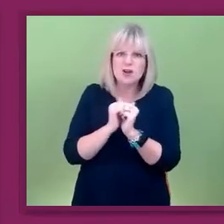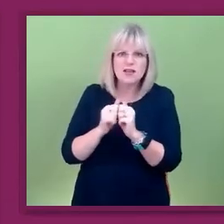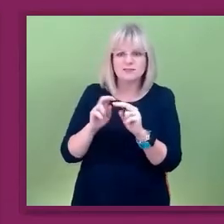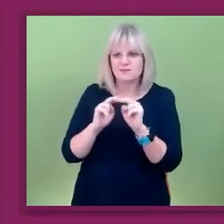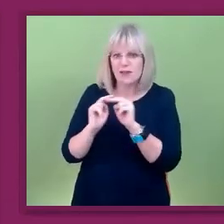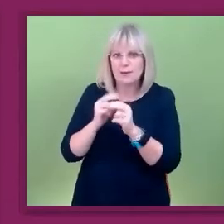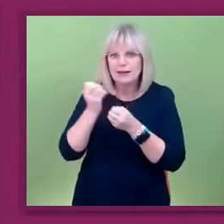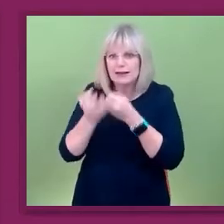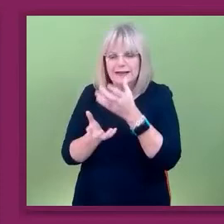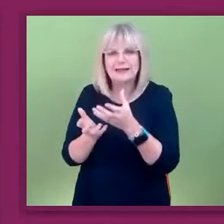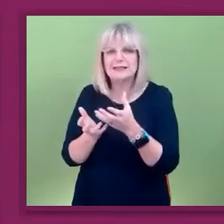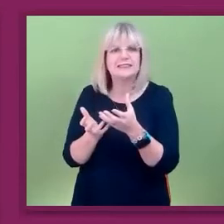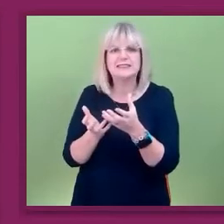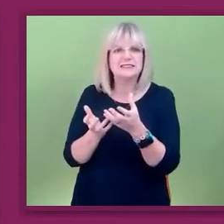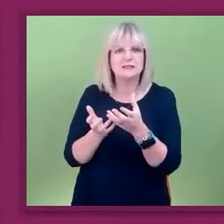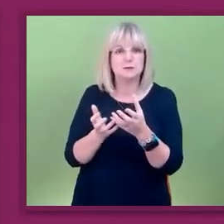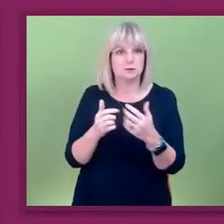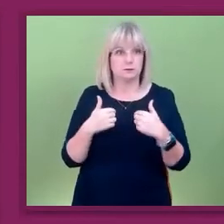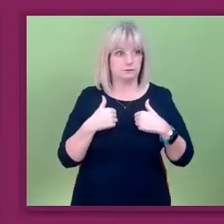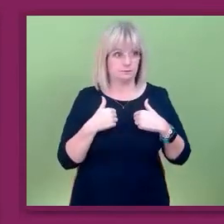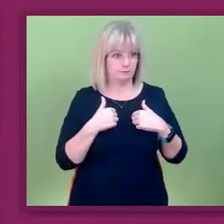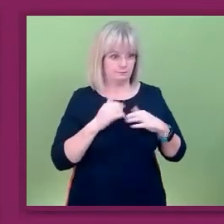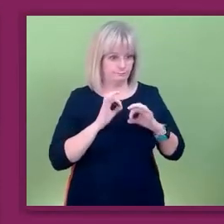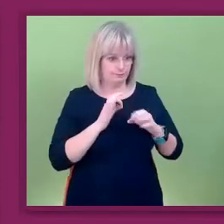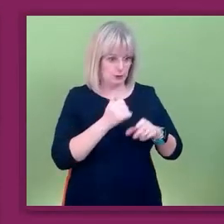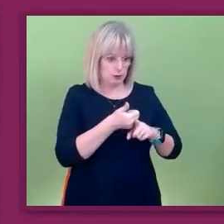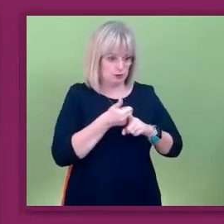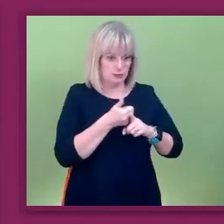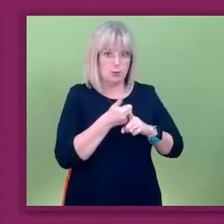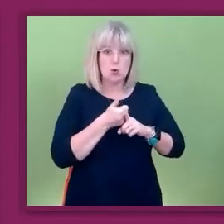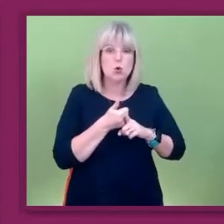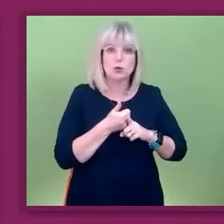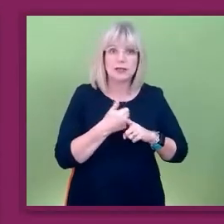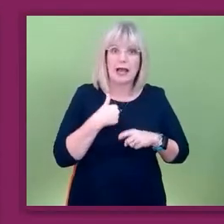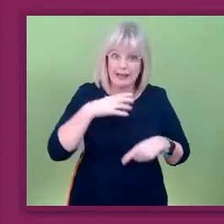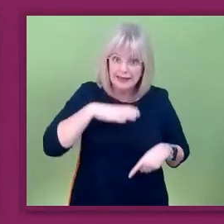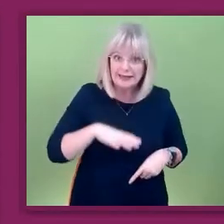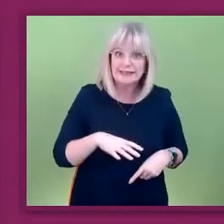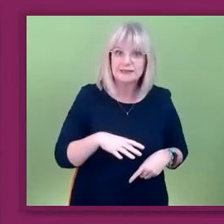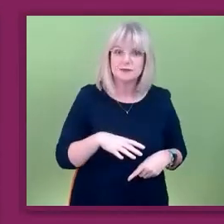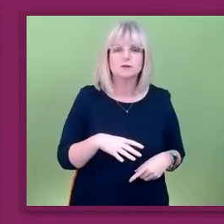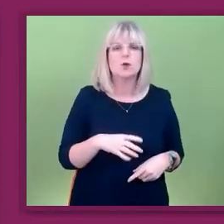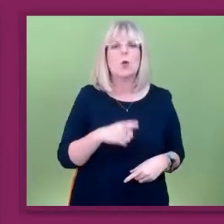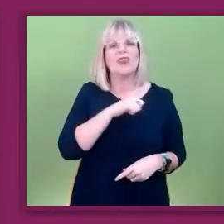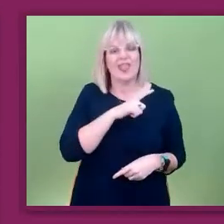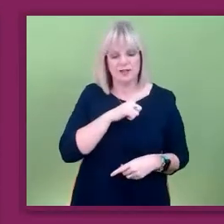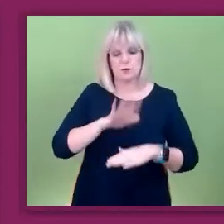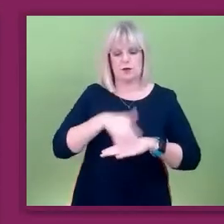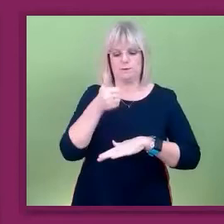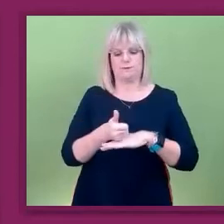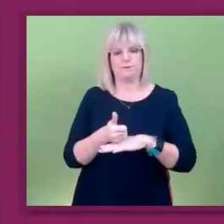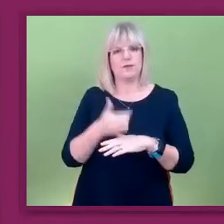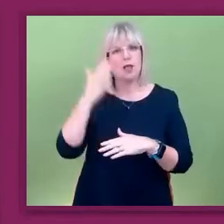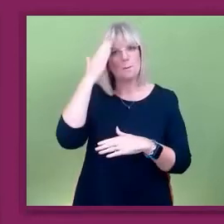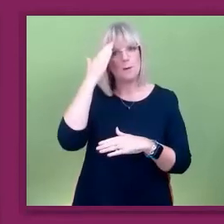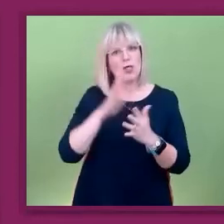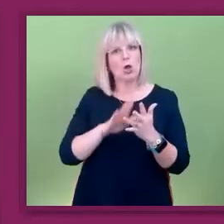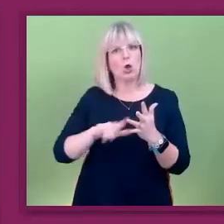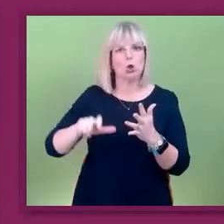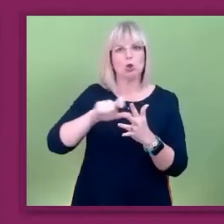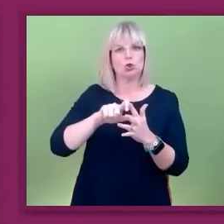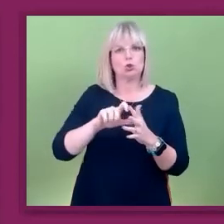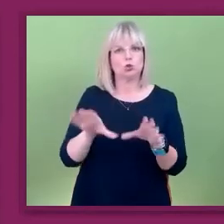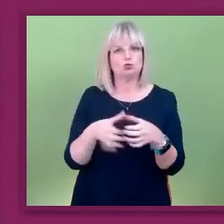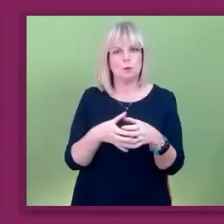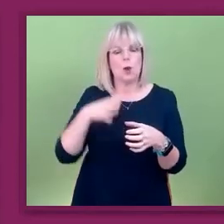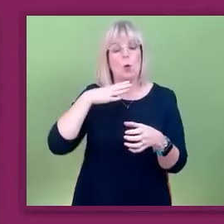that I needed as well with my postnatal depression. And that's why I started the Motherhood Group, because I was very eager to create a safe space for